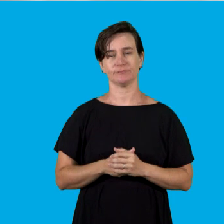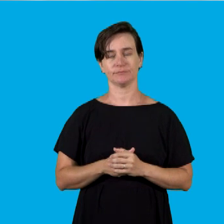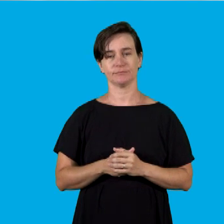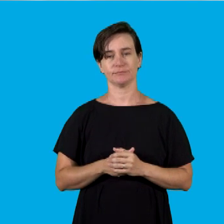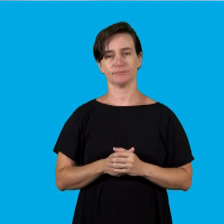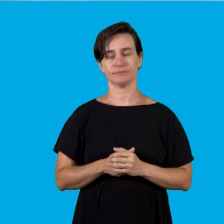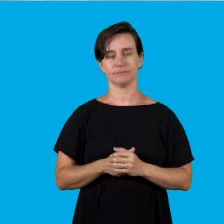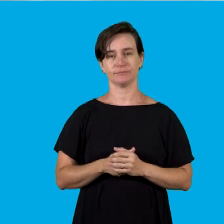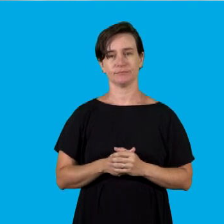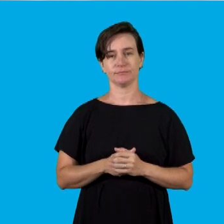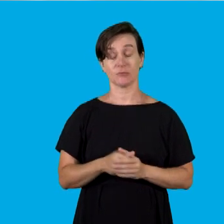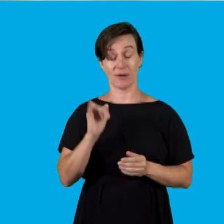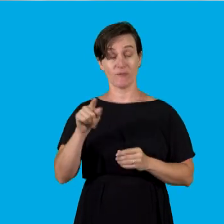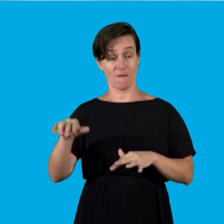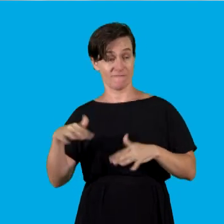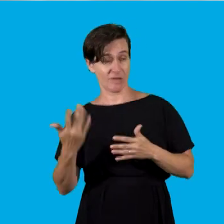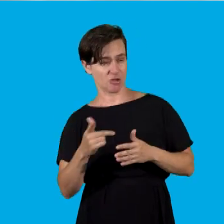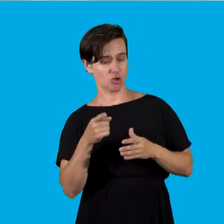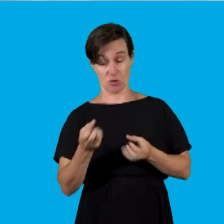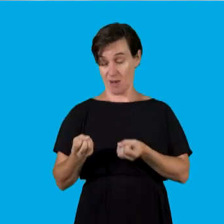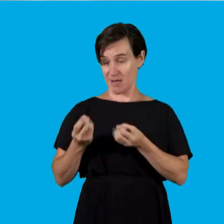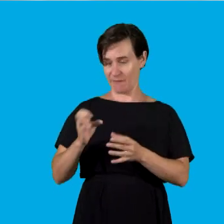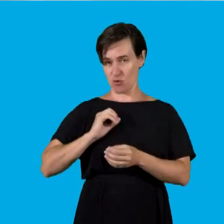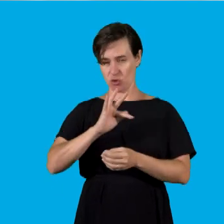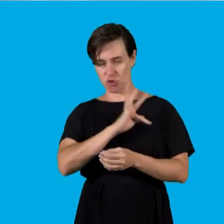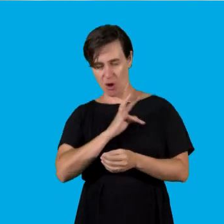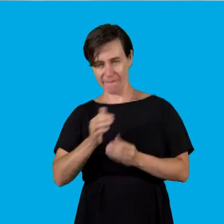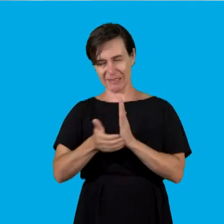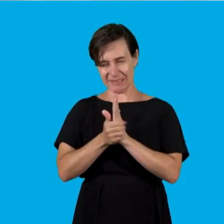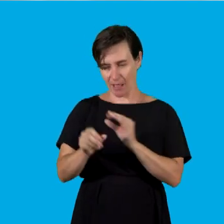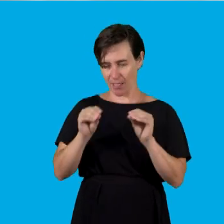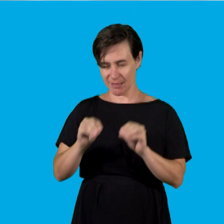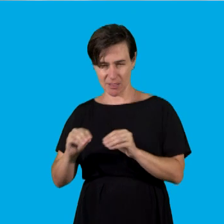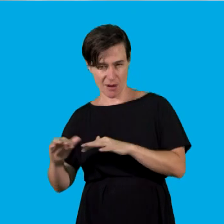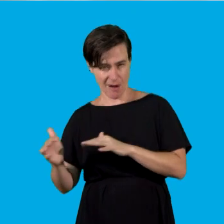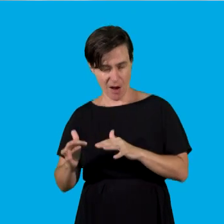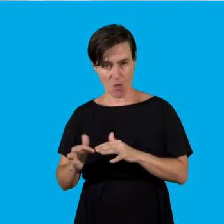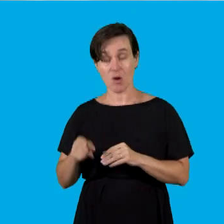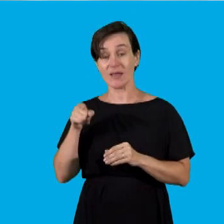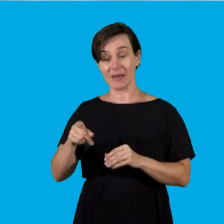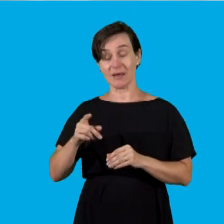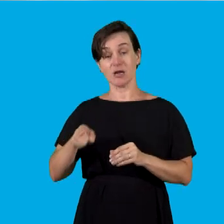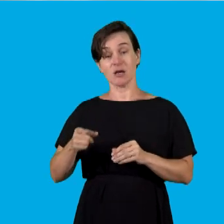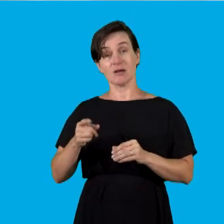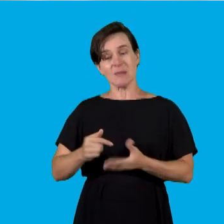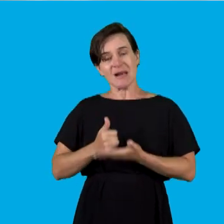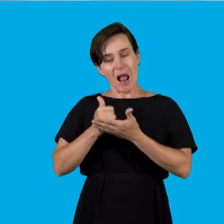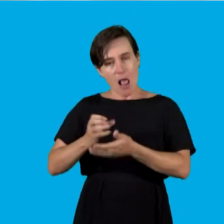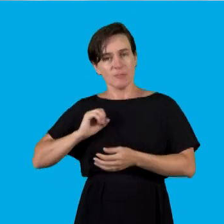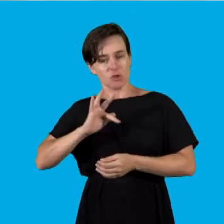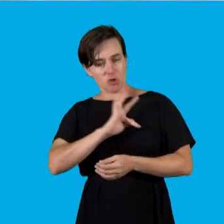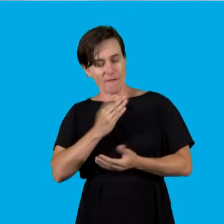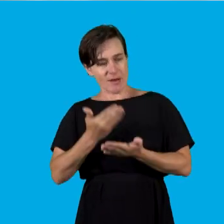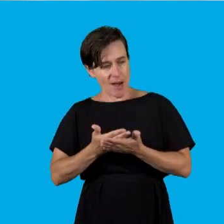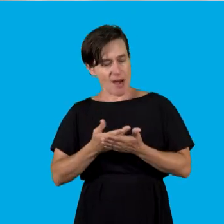that if you've given those people skills in a business, they can take those skills and put them to practice. And